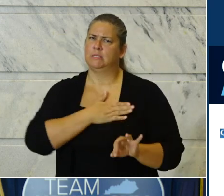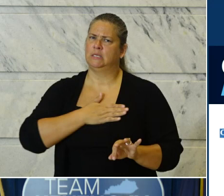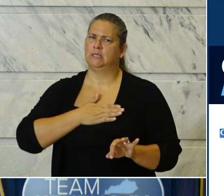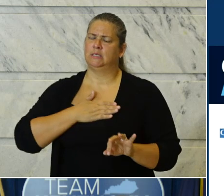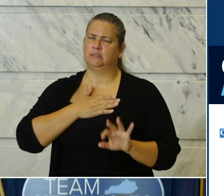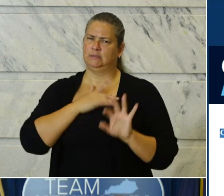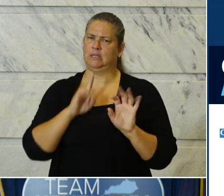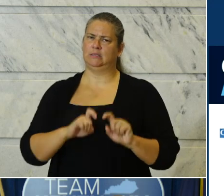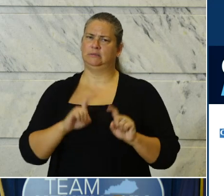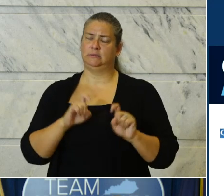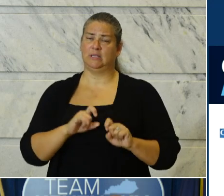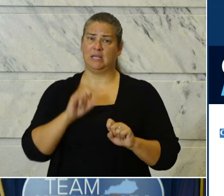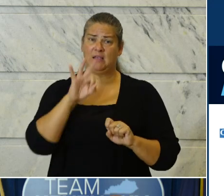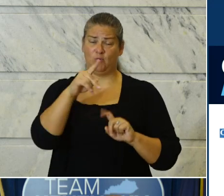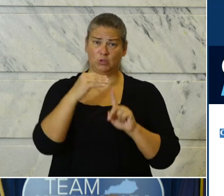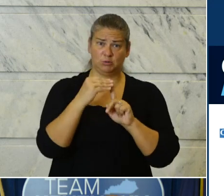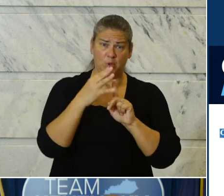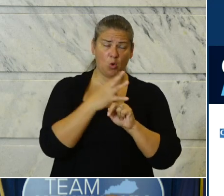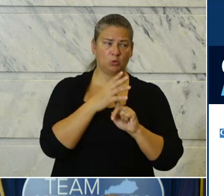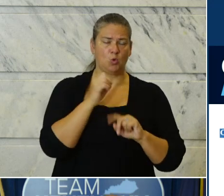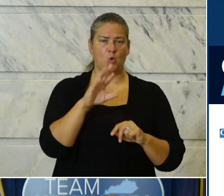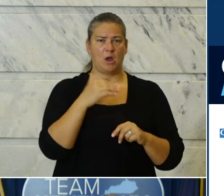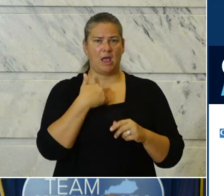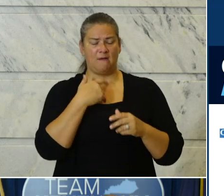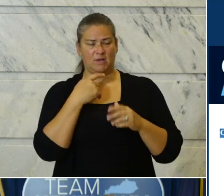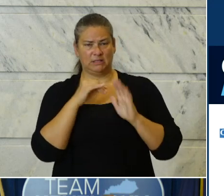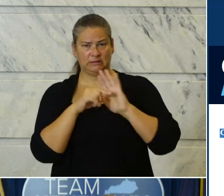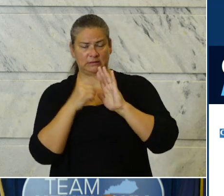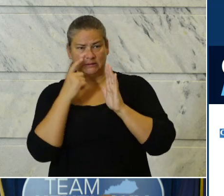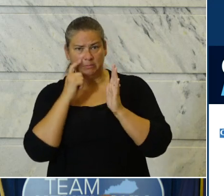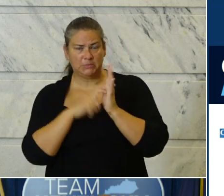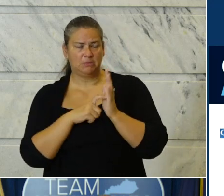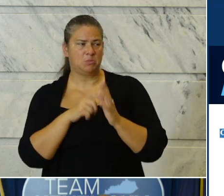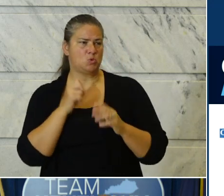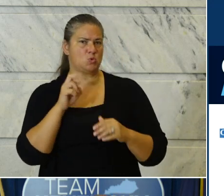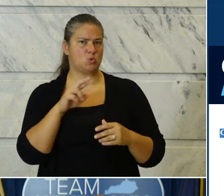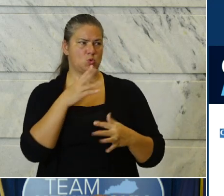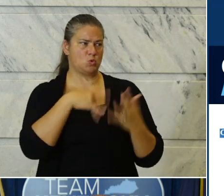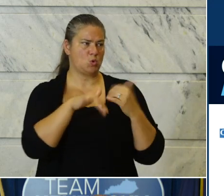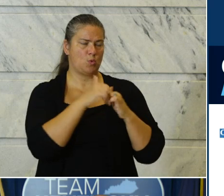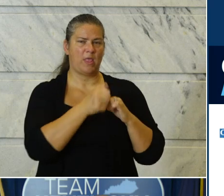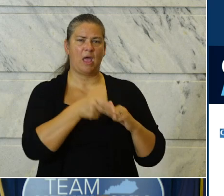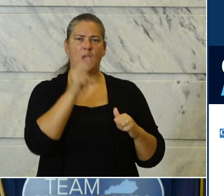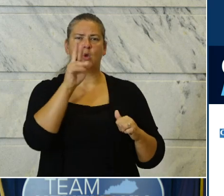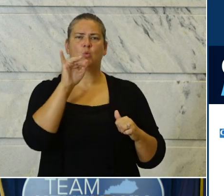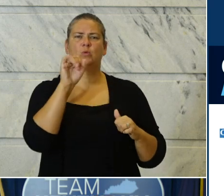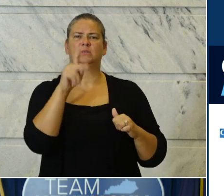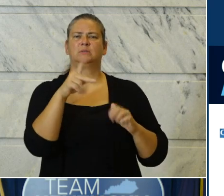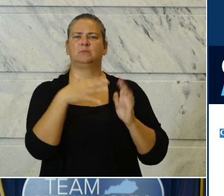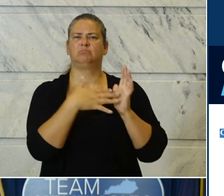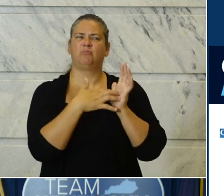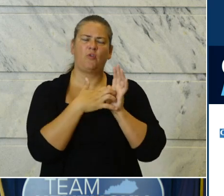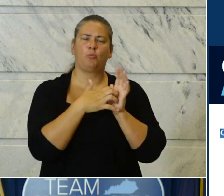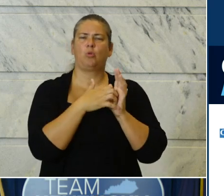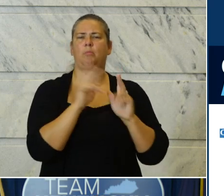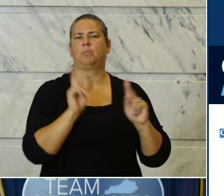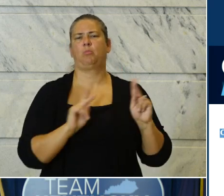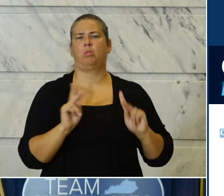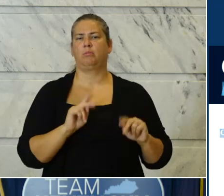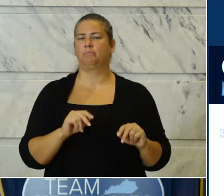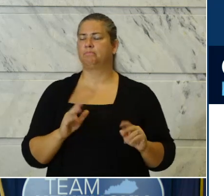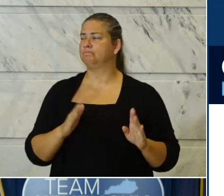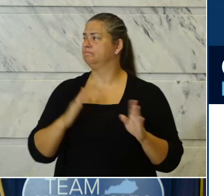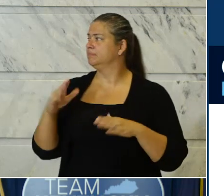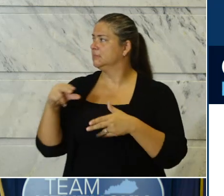had a high-risk exposure or have symptoms or are around anyone who is a high-risk population. If we could have the next slide, please.